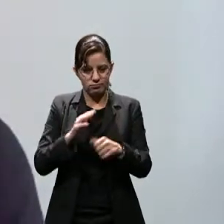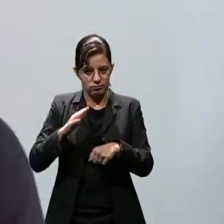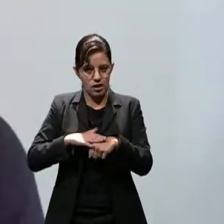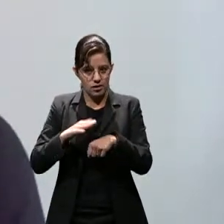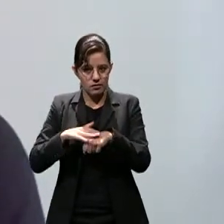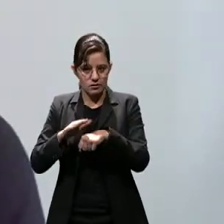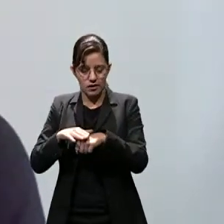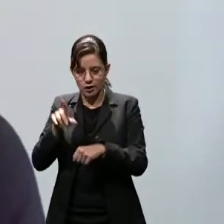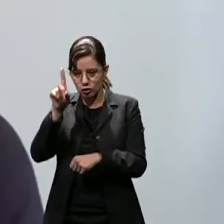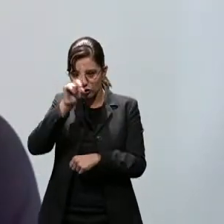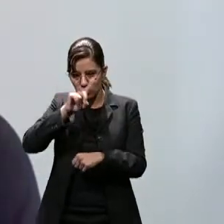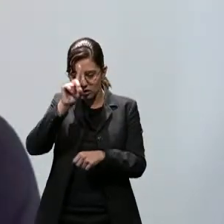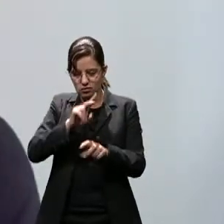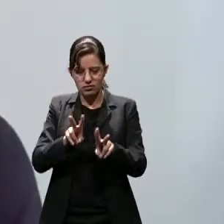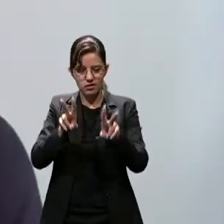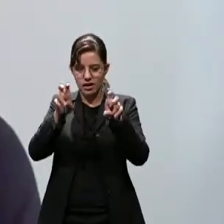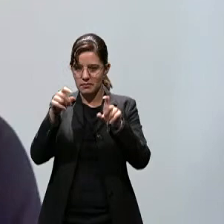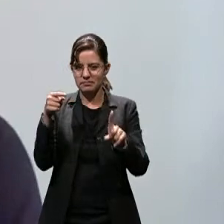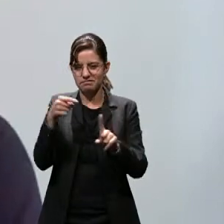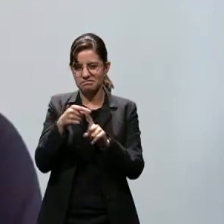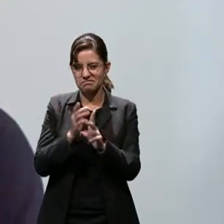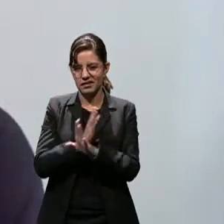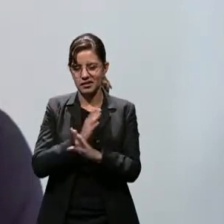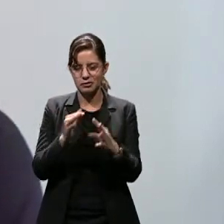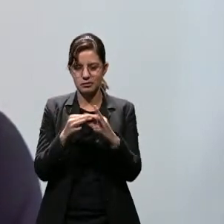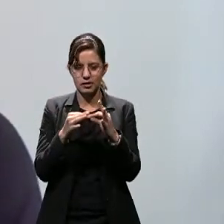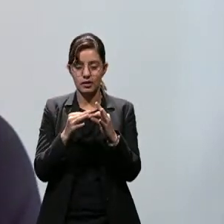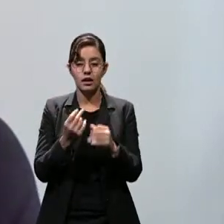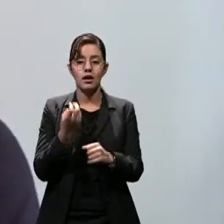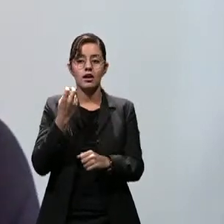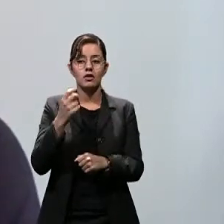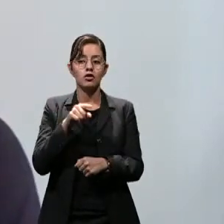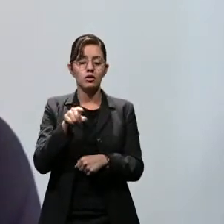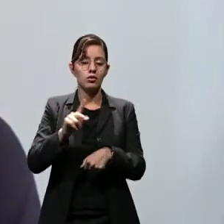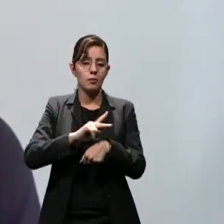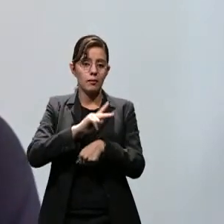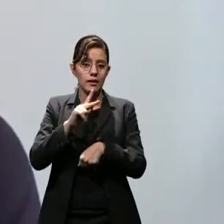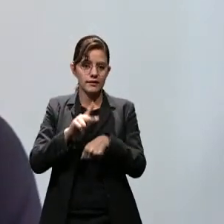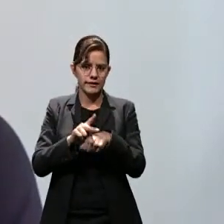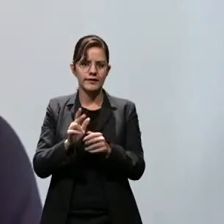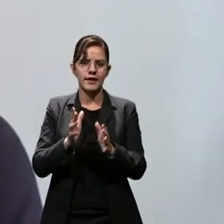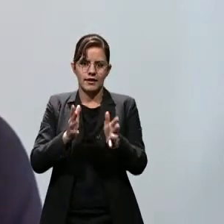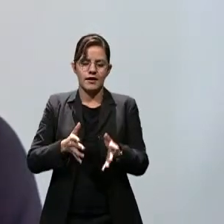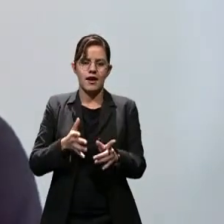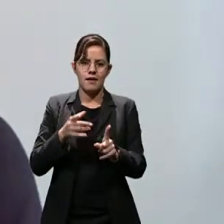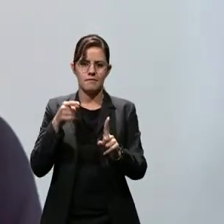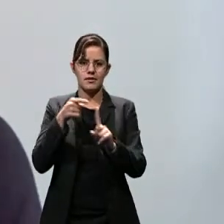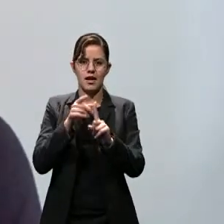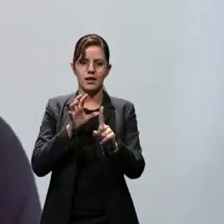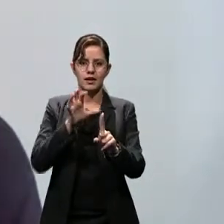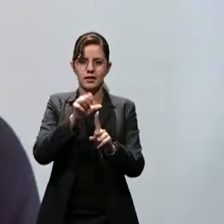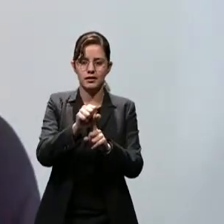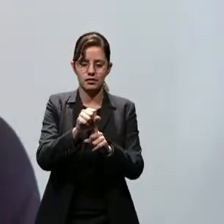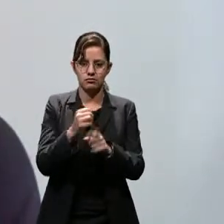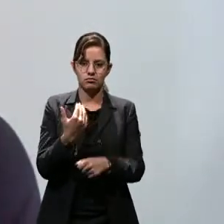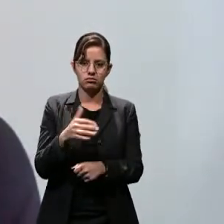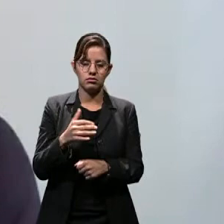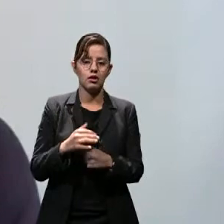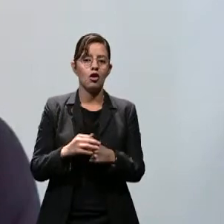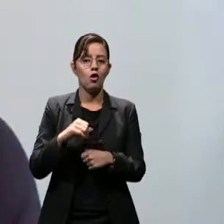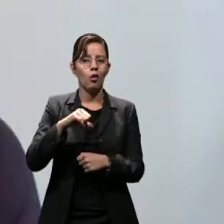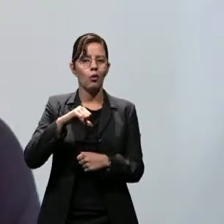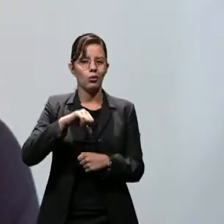a natural evolving for these countries who have accomplished this. Parity today is